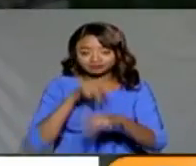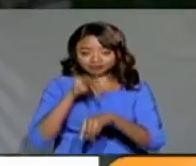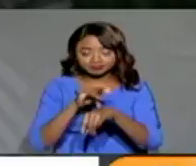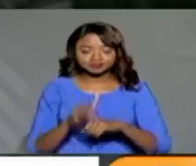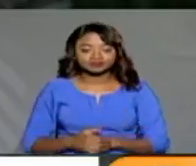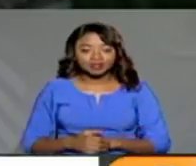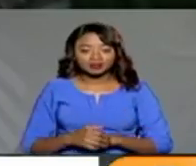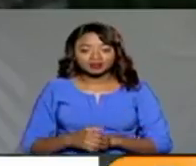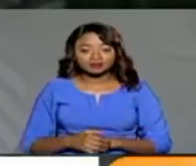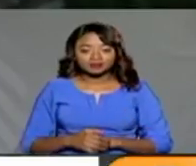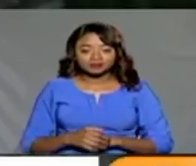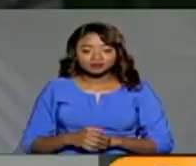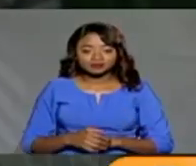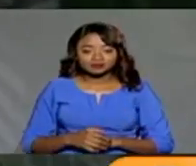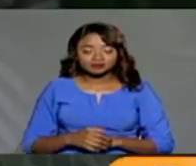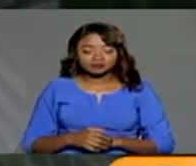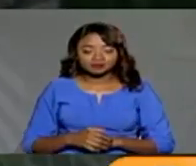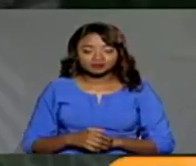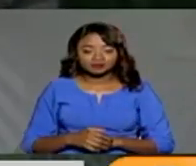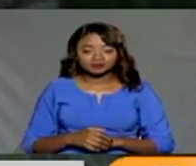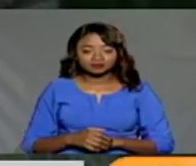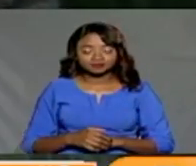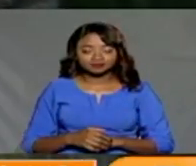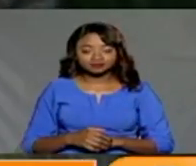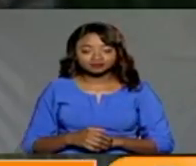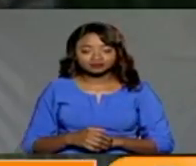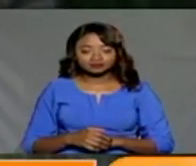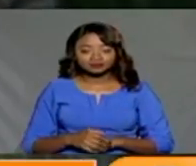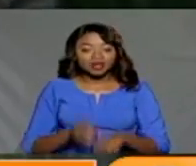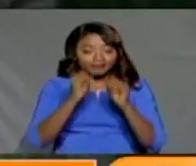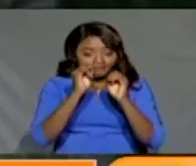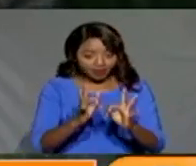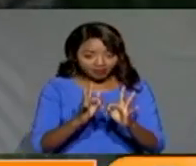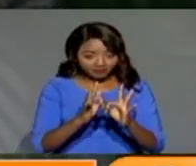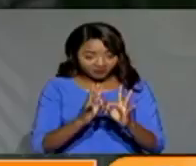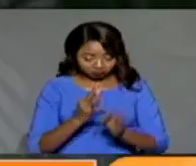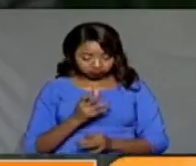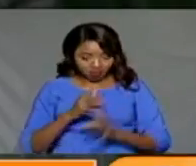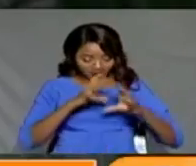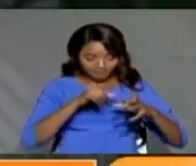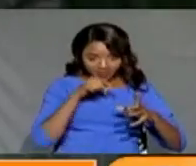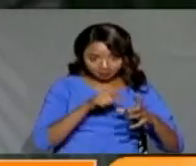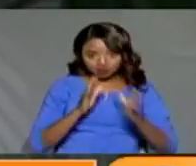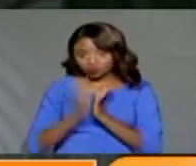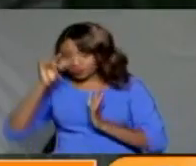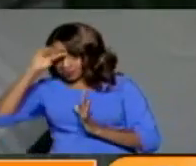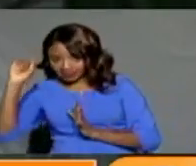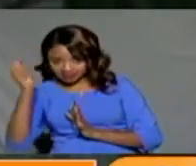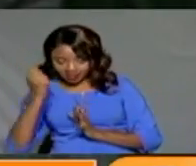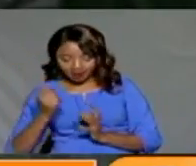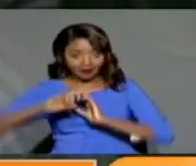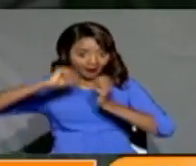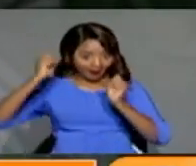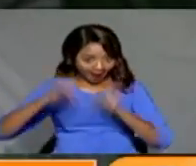termination is likely to cost us to lose the payments we have done, and it